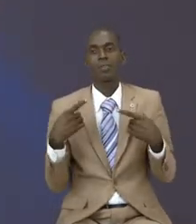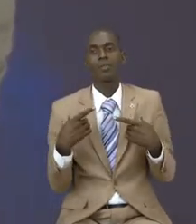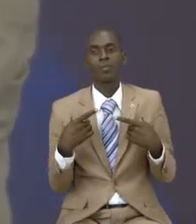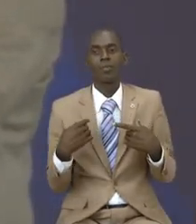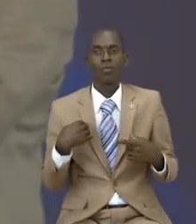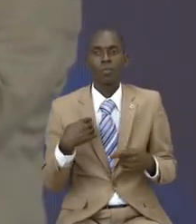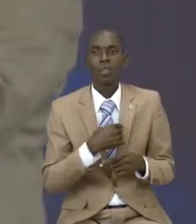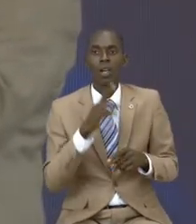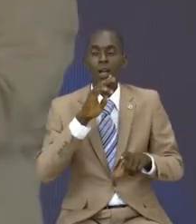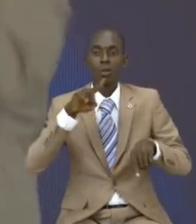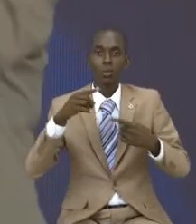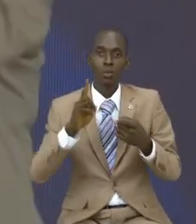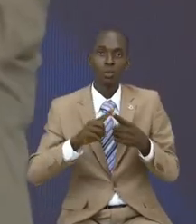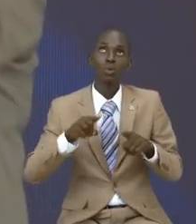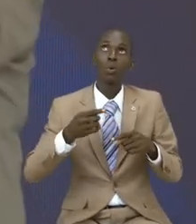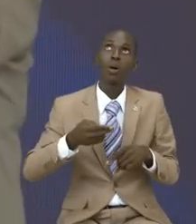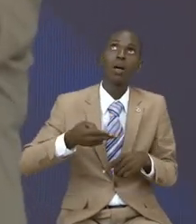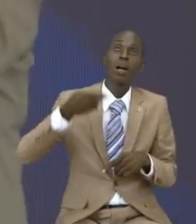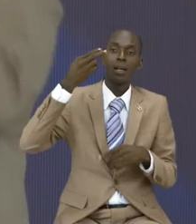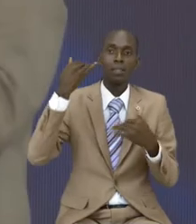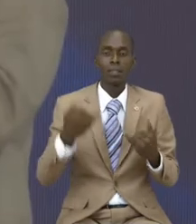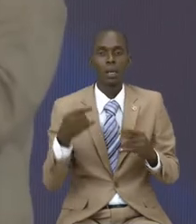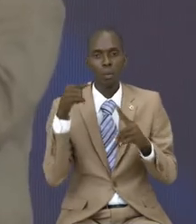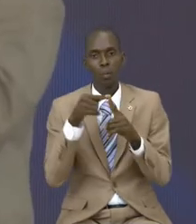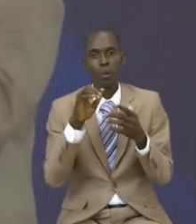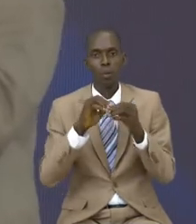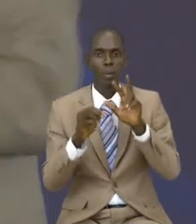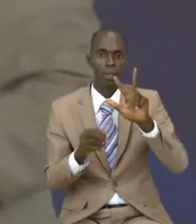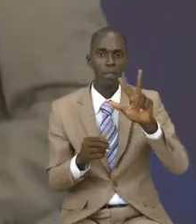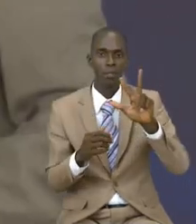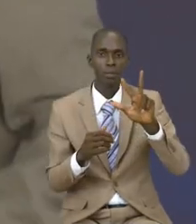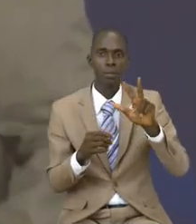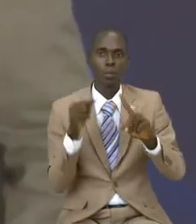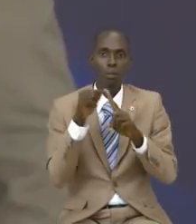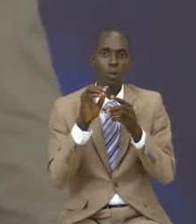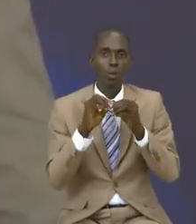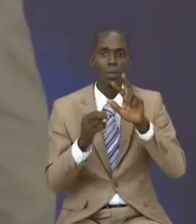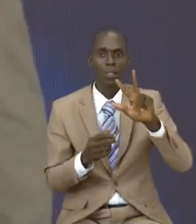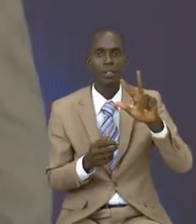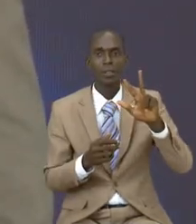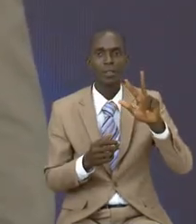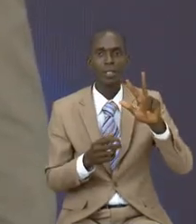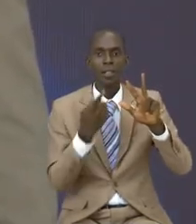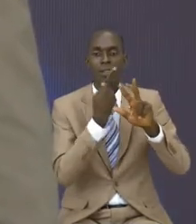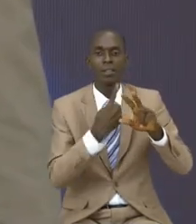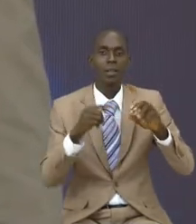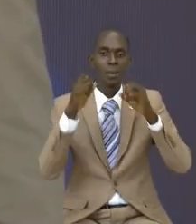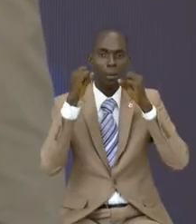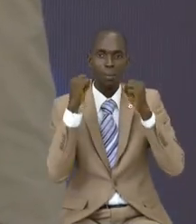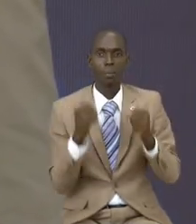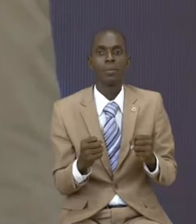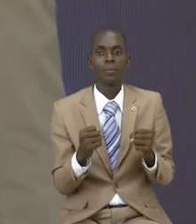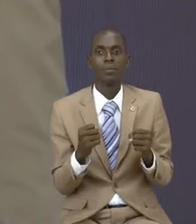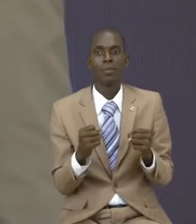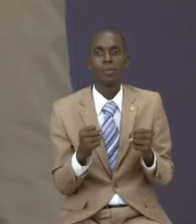to move high now. I come to point number three. Point number three, the power